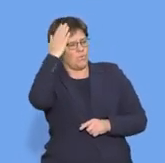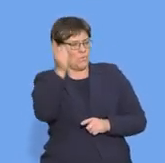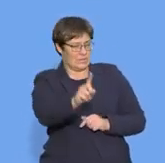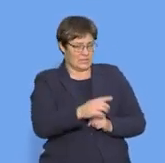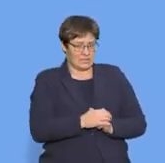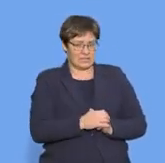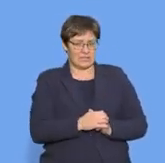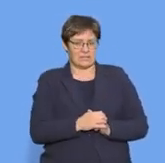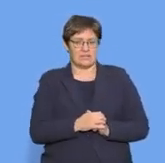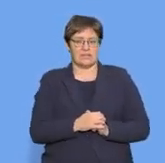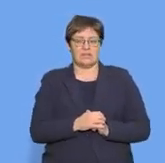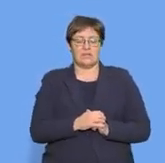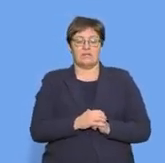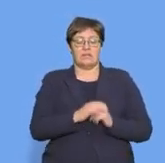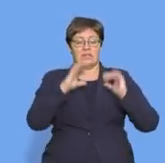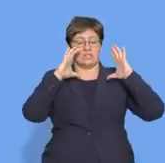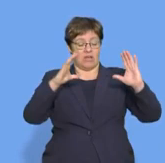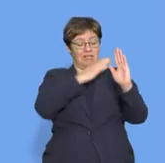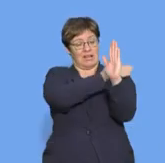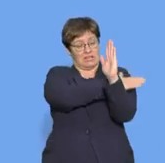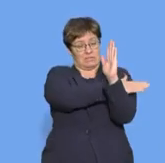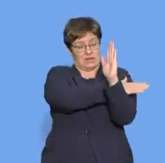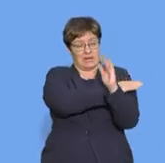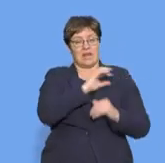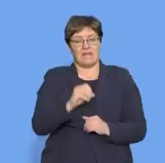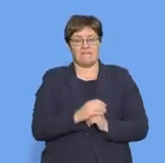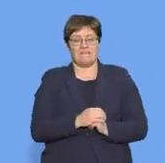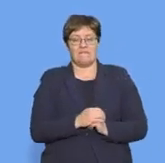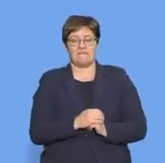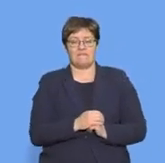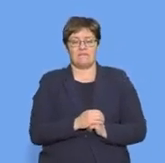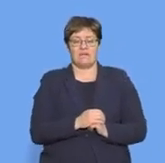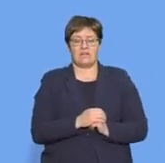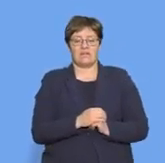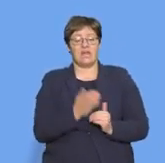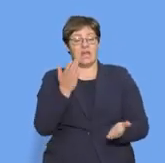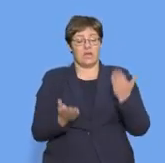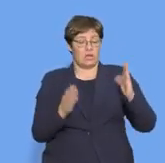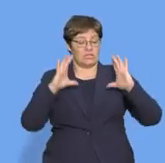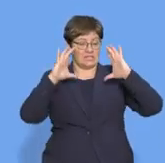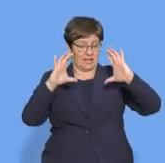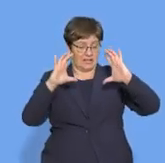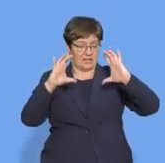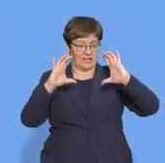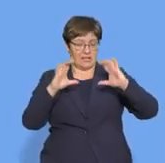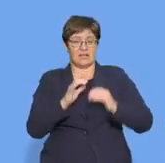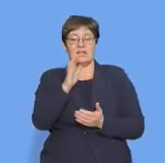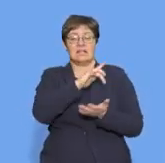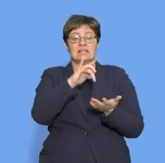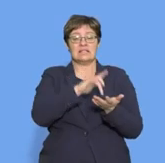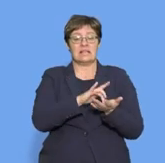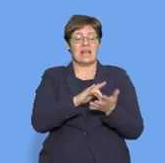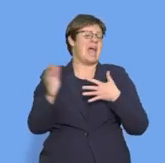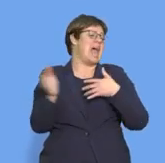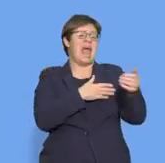familiar with is we have circles in the Cartesian plane, which one will be the equation of a circle where the center